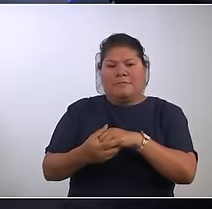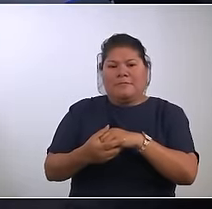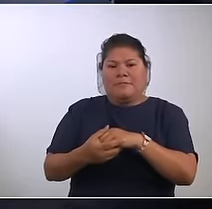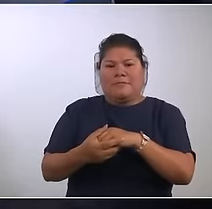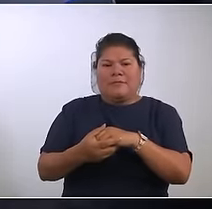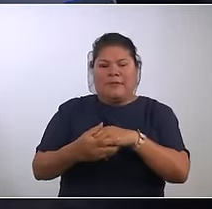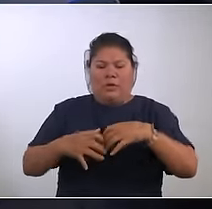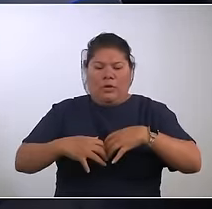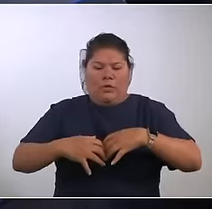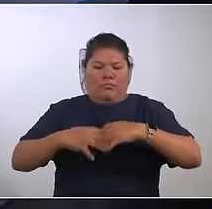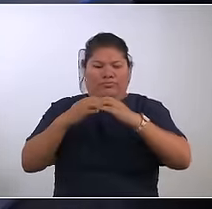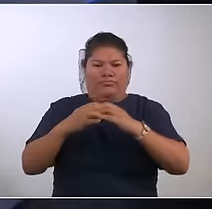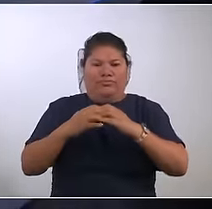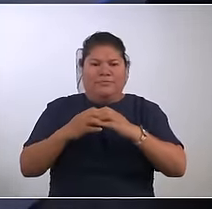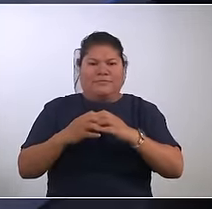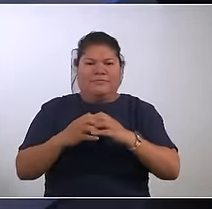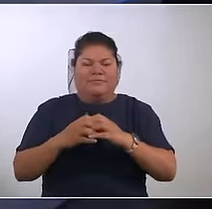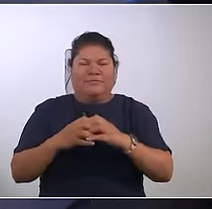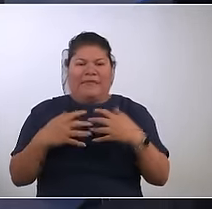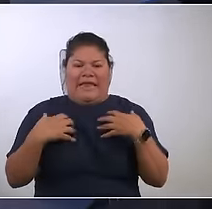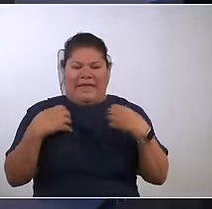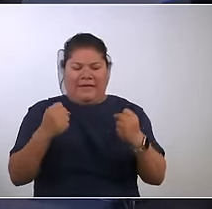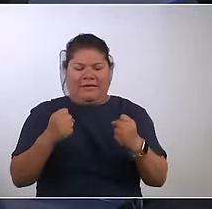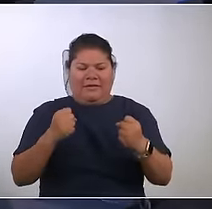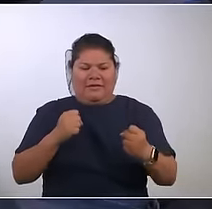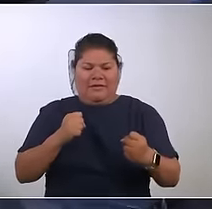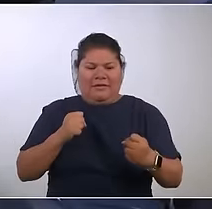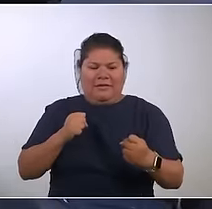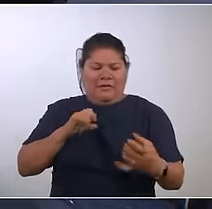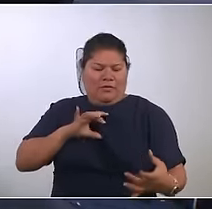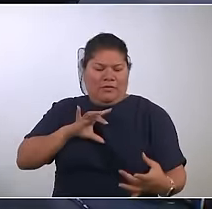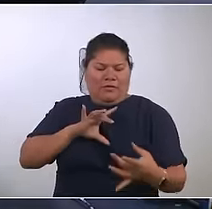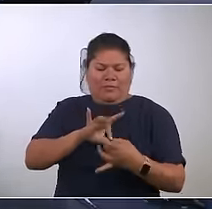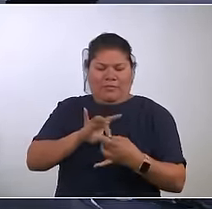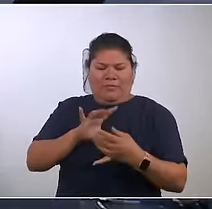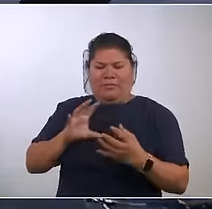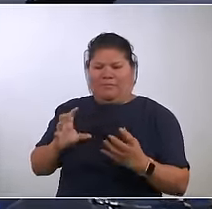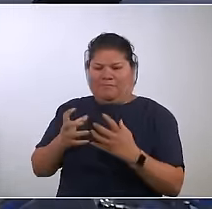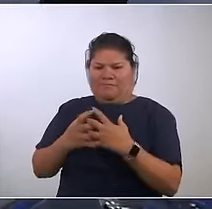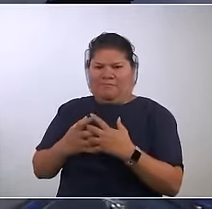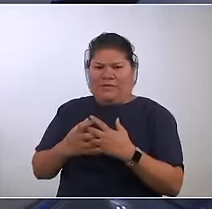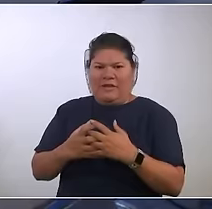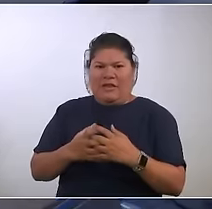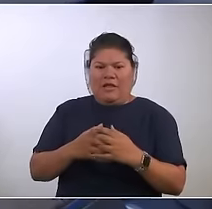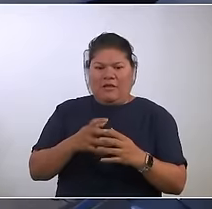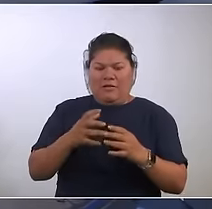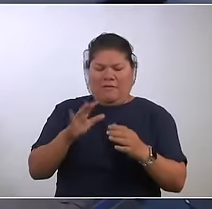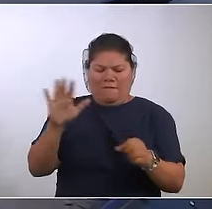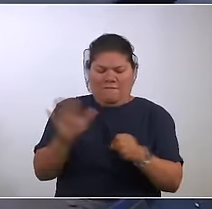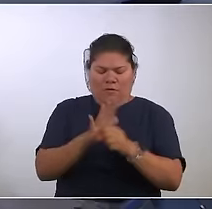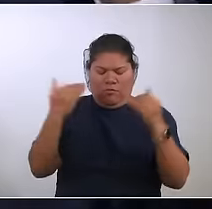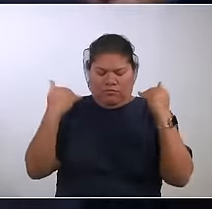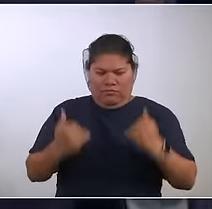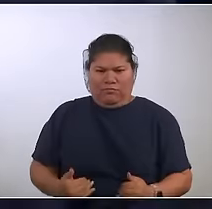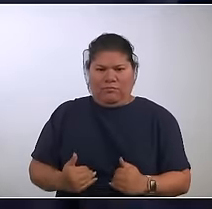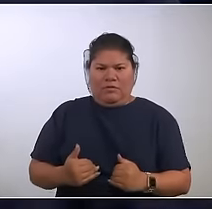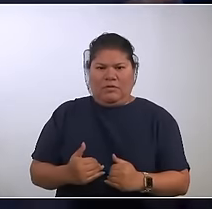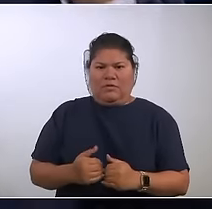una restauración, a restoration, una reincorporación, a reincorporation, nacional, nationally.